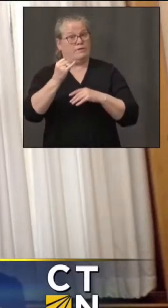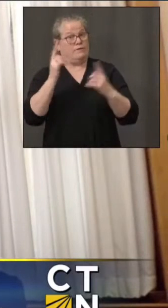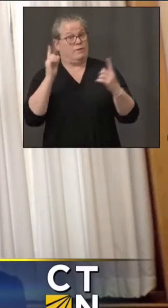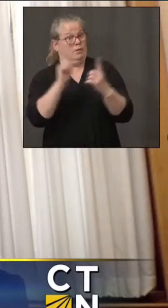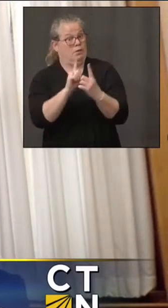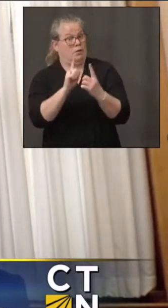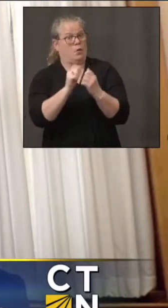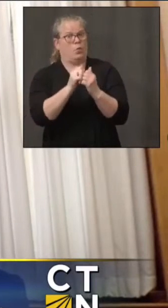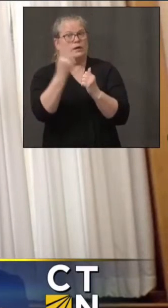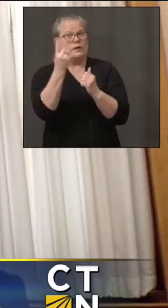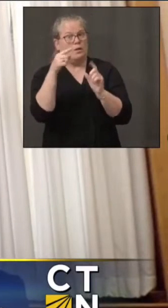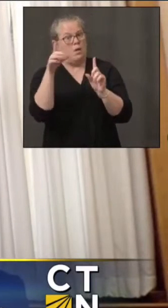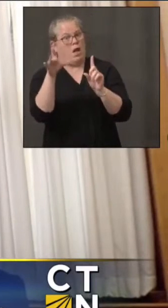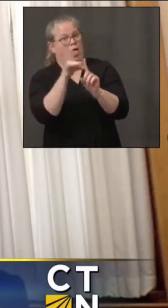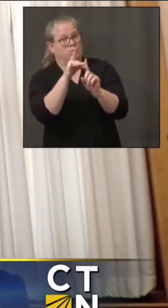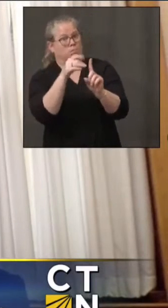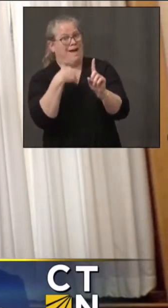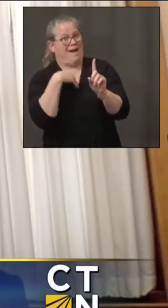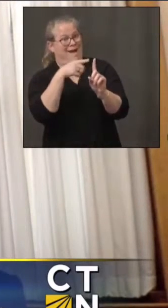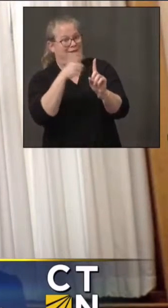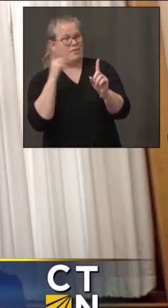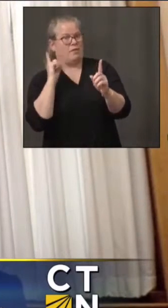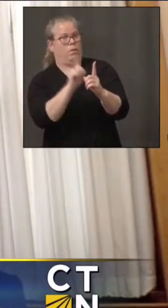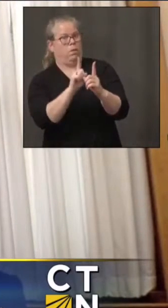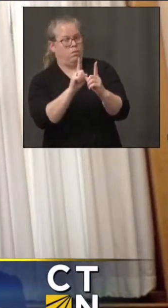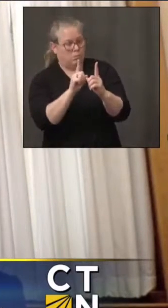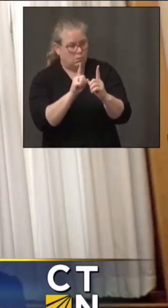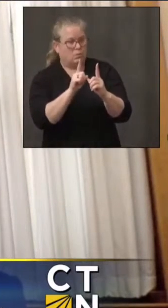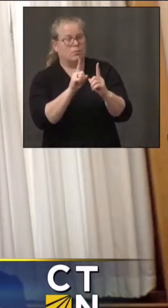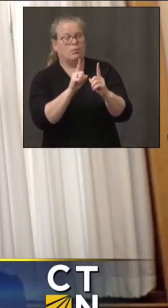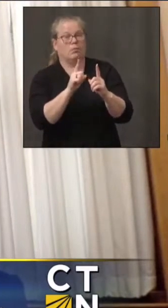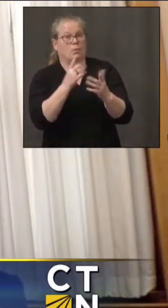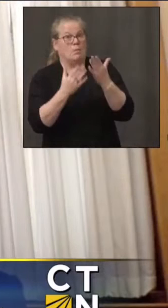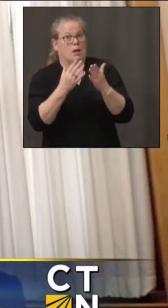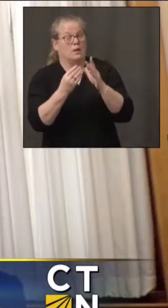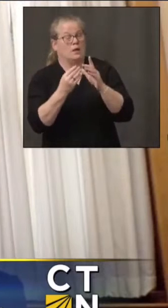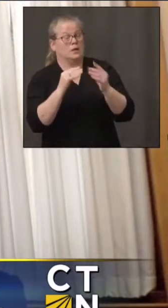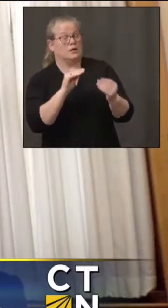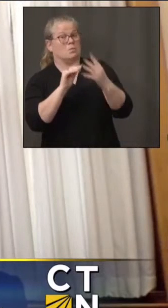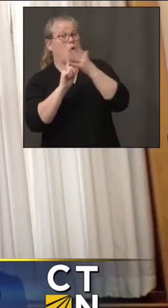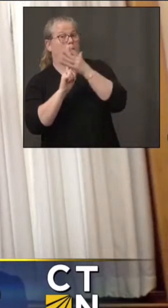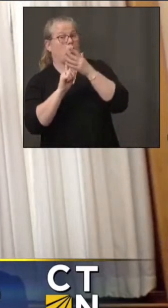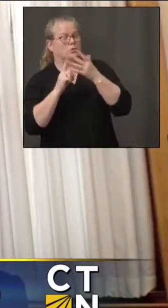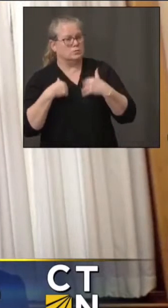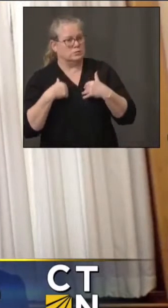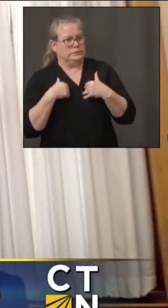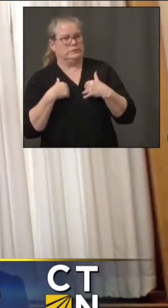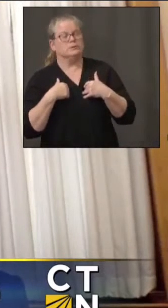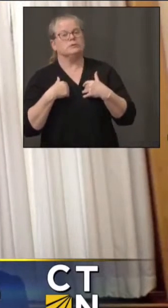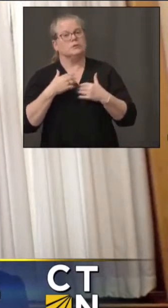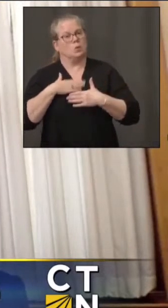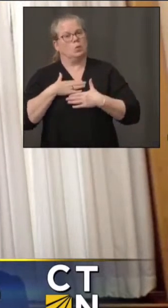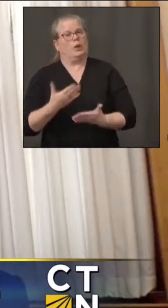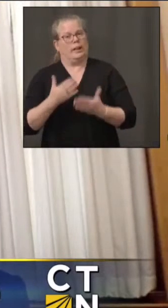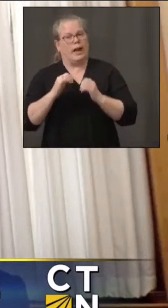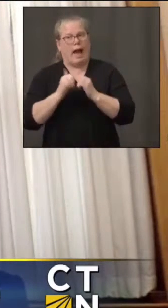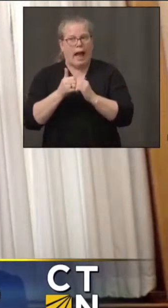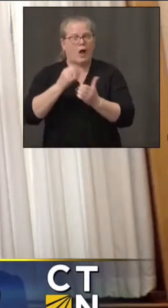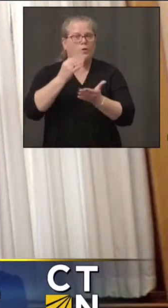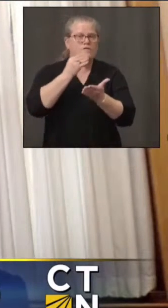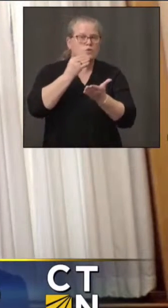So, we continue to make the process better, and I think people are becoming more open to participating as well.